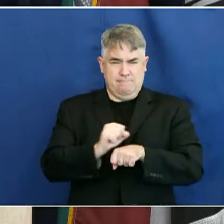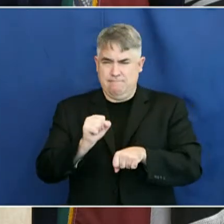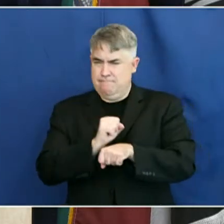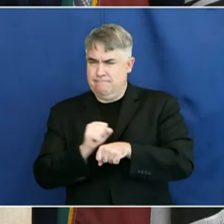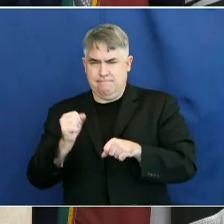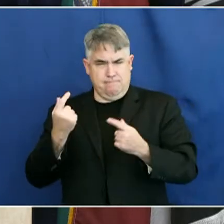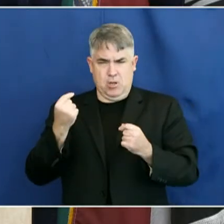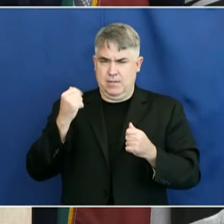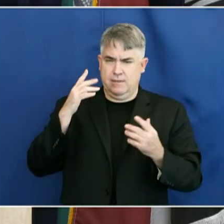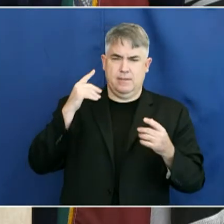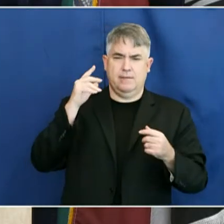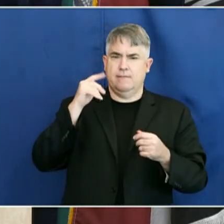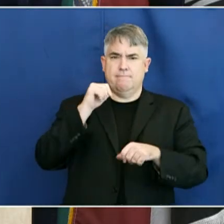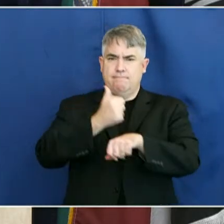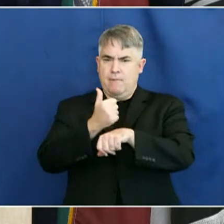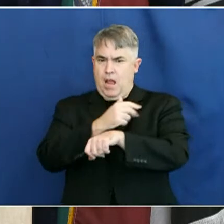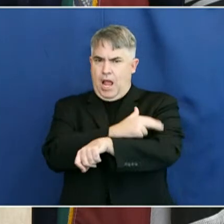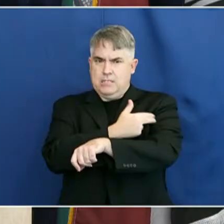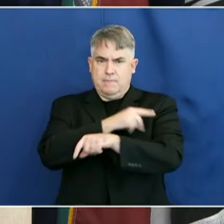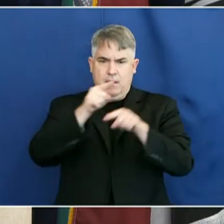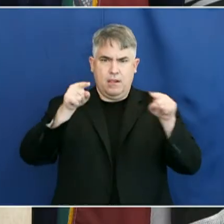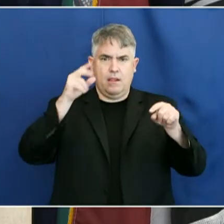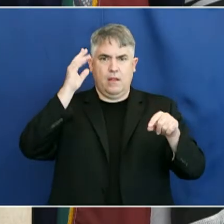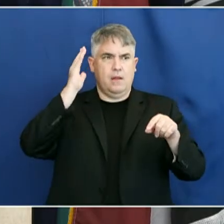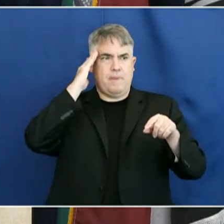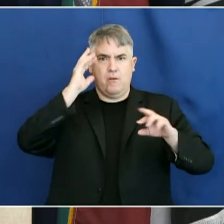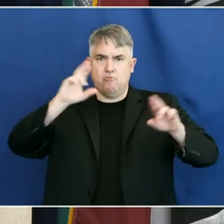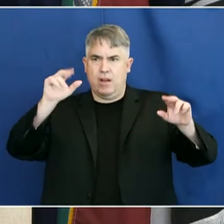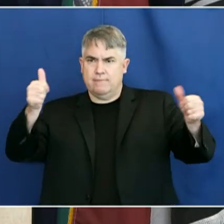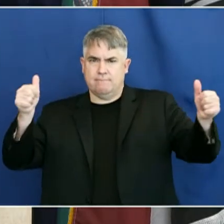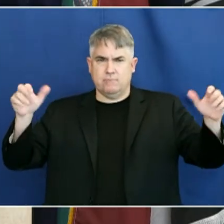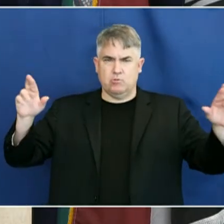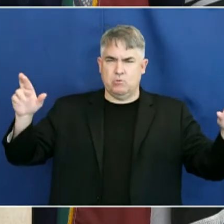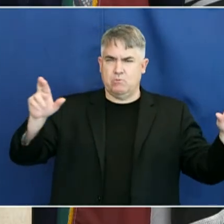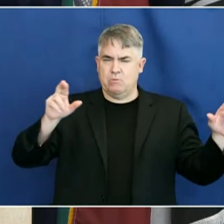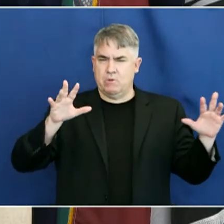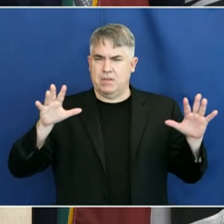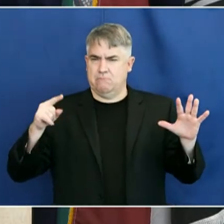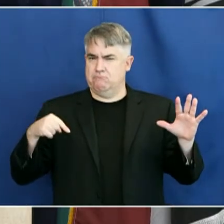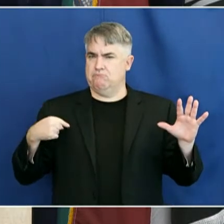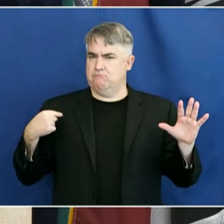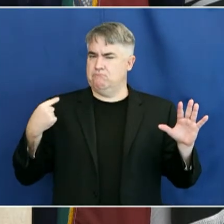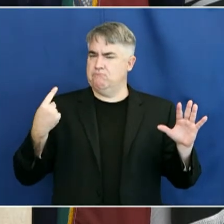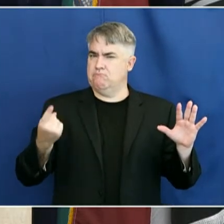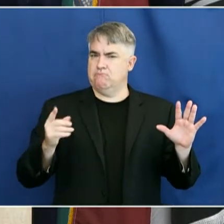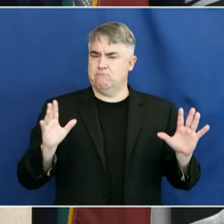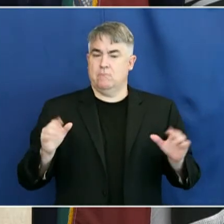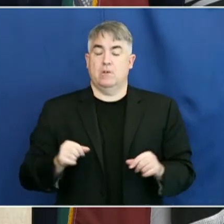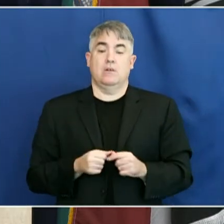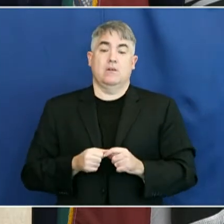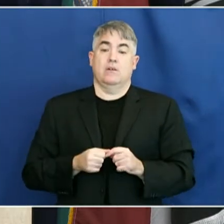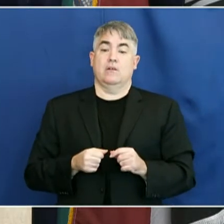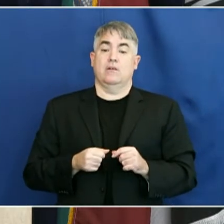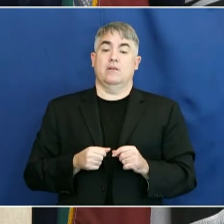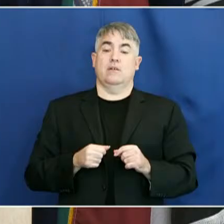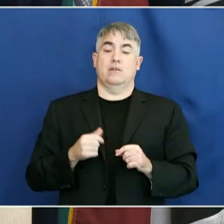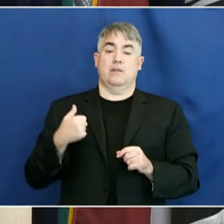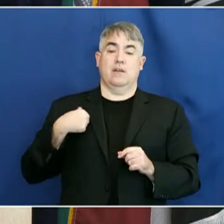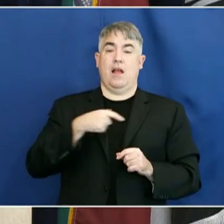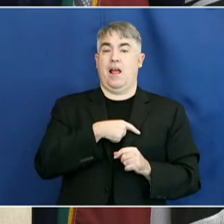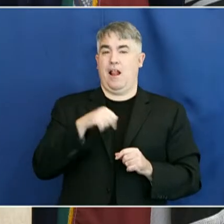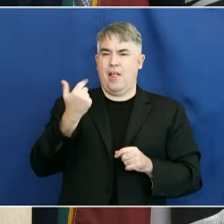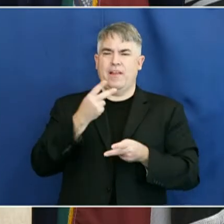the availability of beds. One component of that was the federal medical station, also referred to as the alternate care site that was stood up at